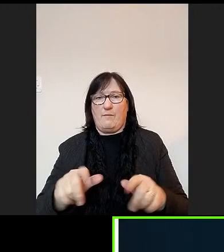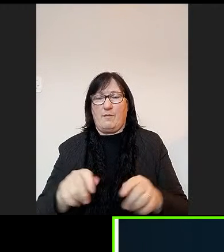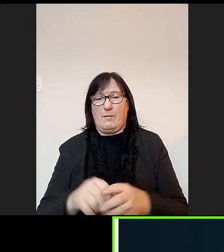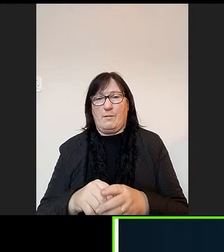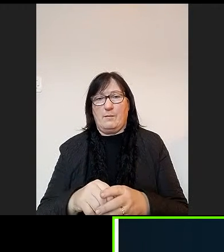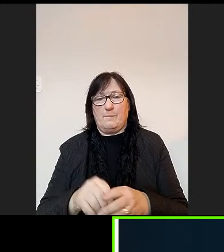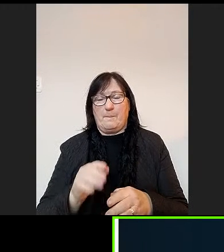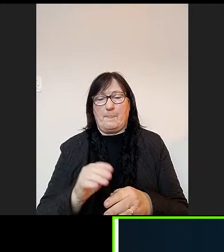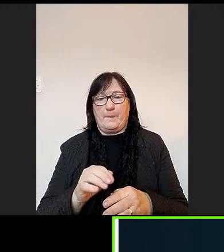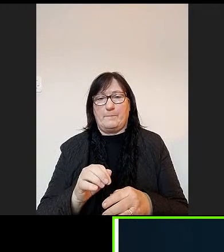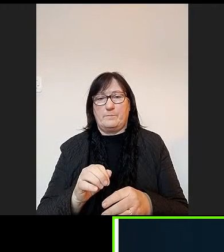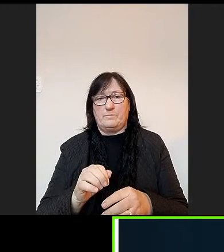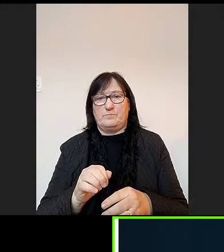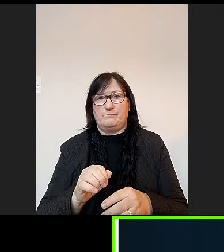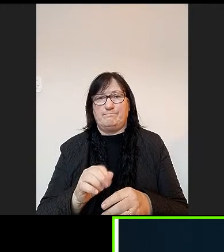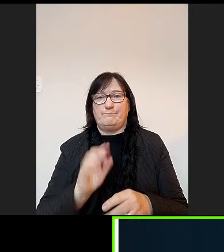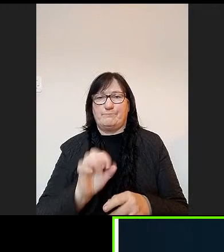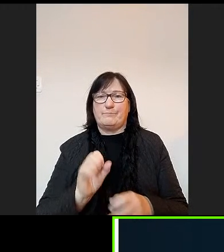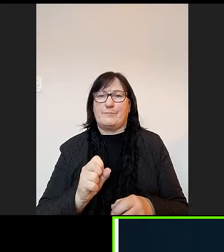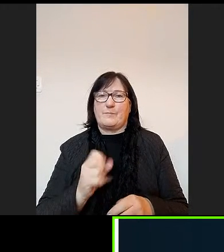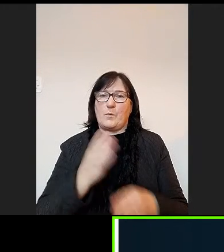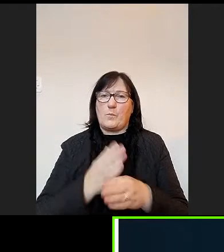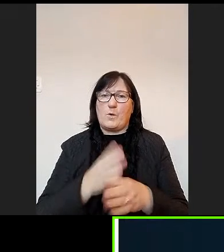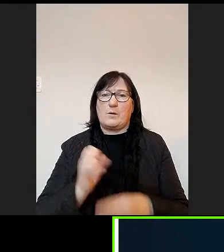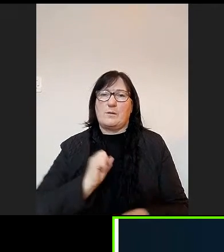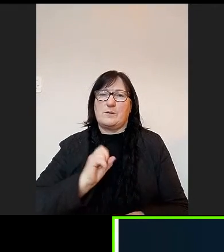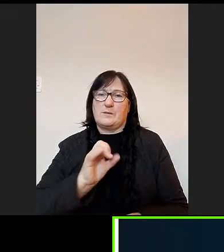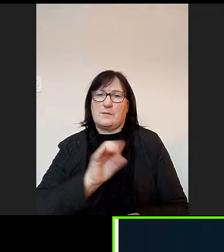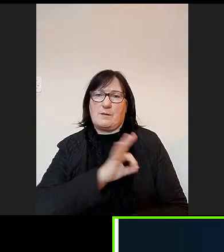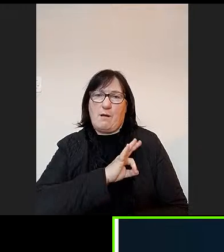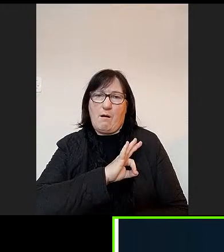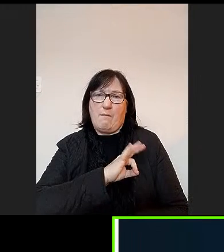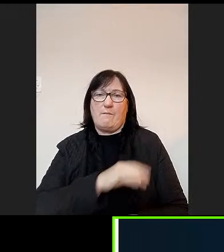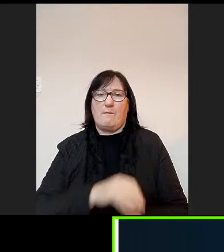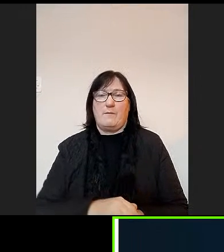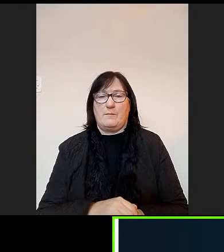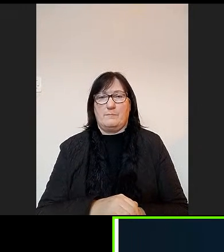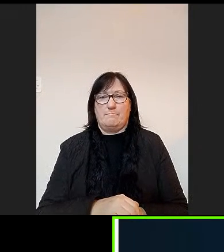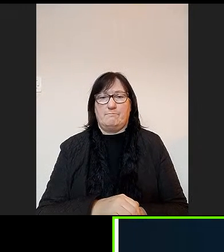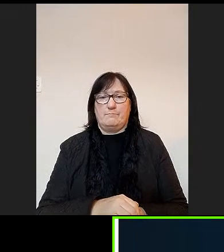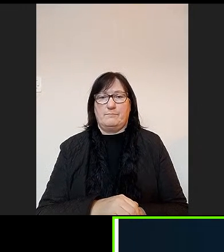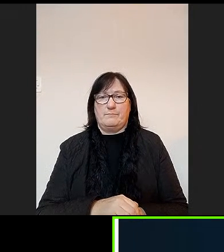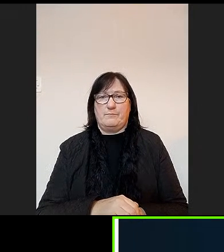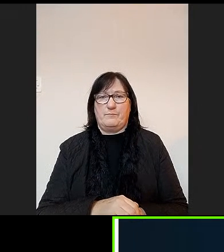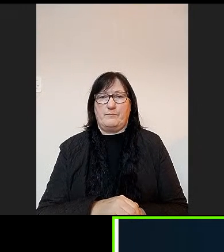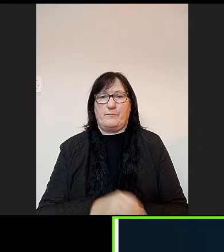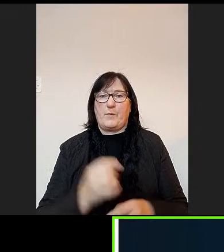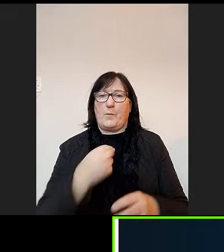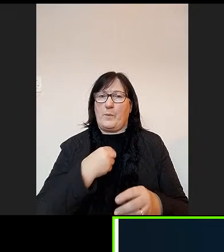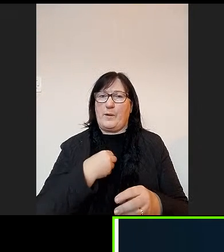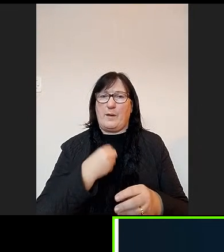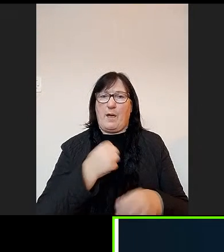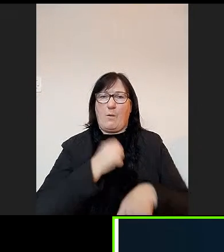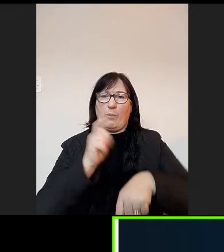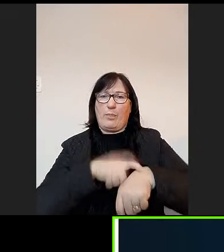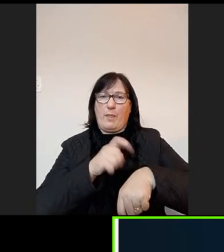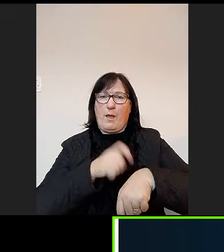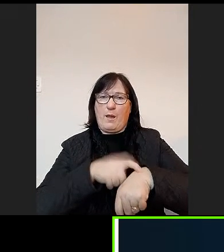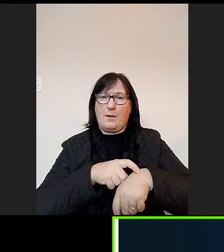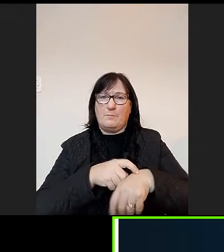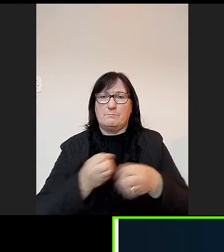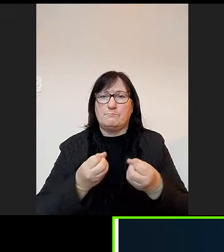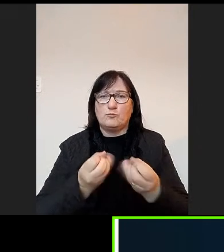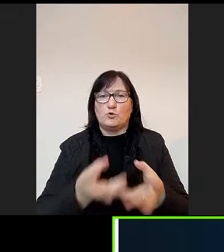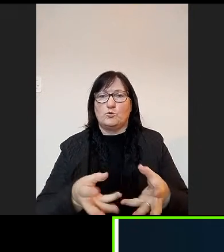and operational staff, we get to invest a lot of time dealing with these queries instead